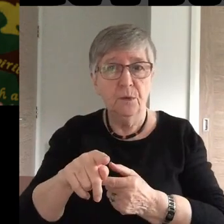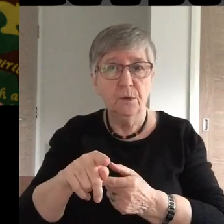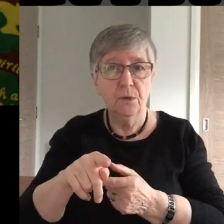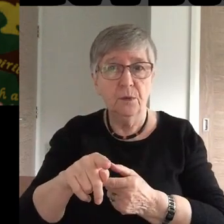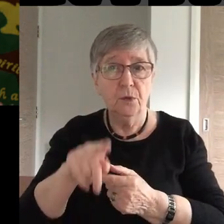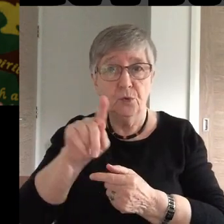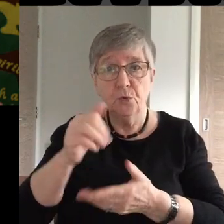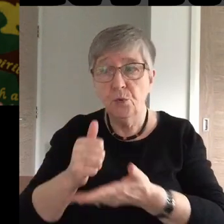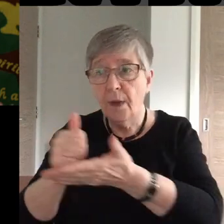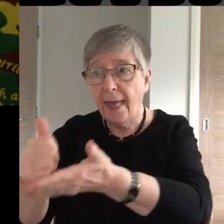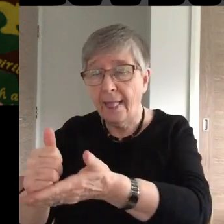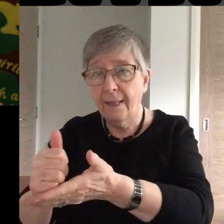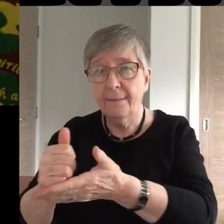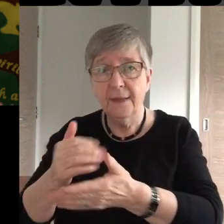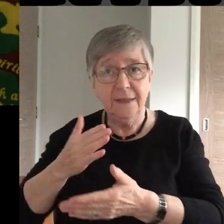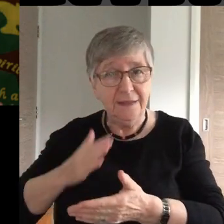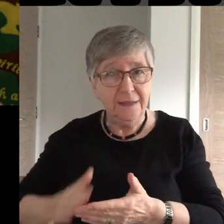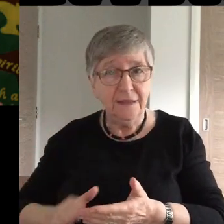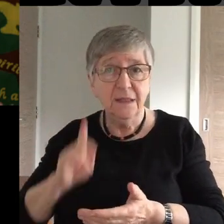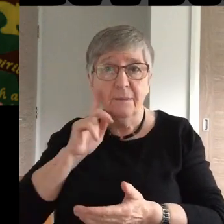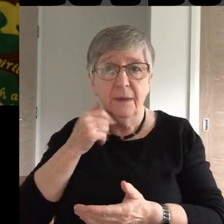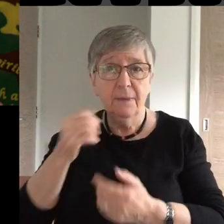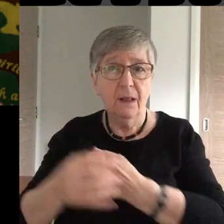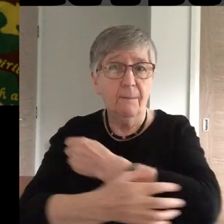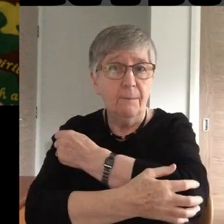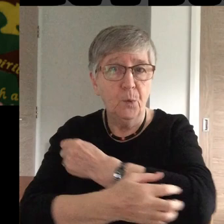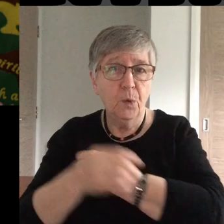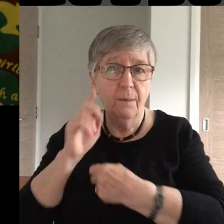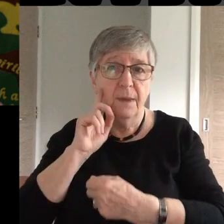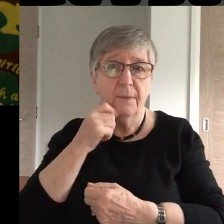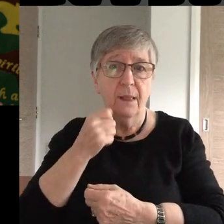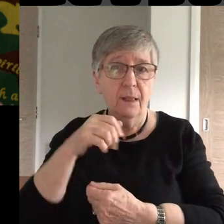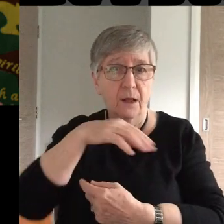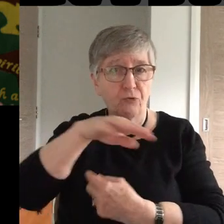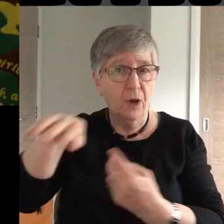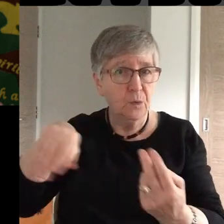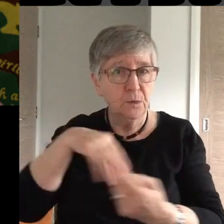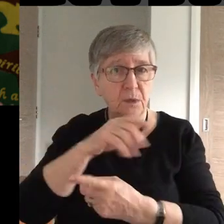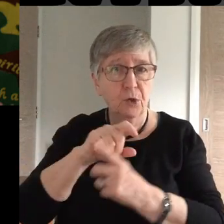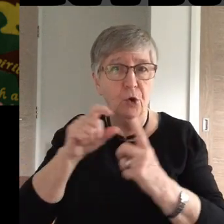Do you tend to the needy and the widow and the poor of the people around you?